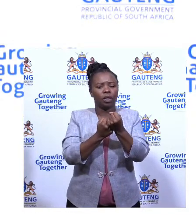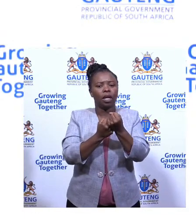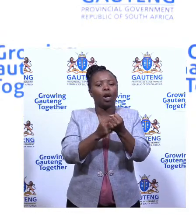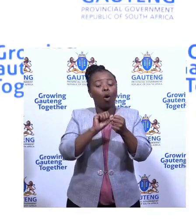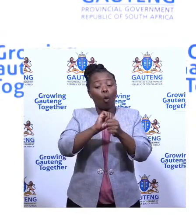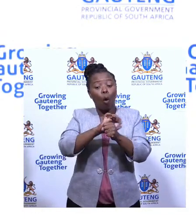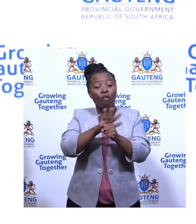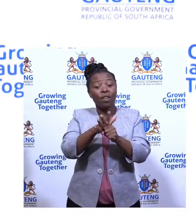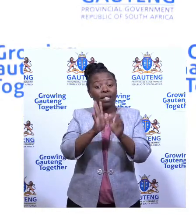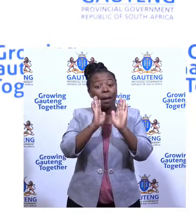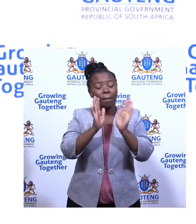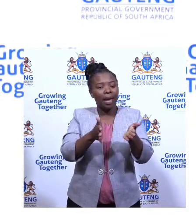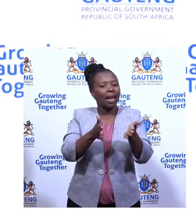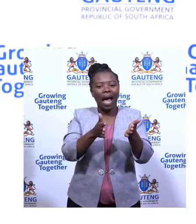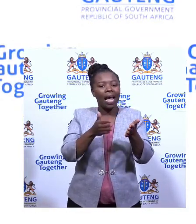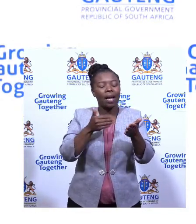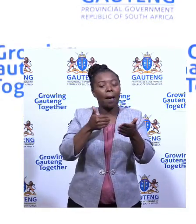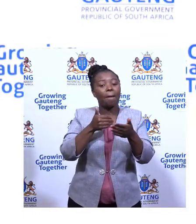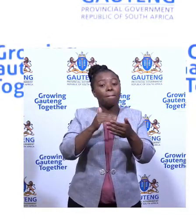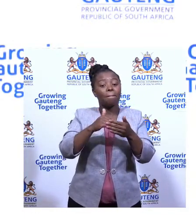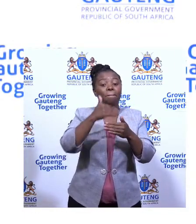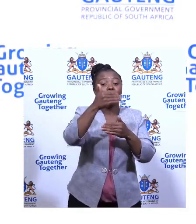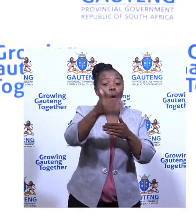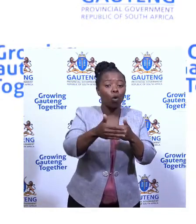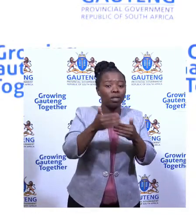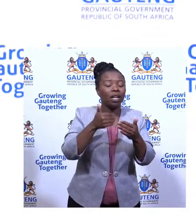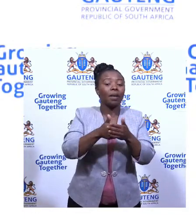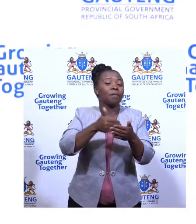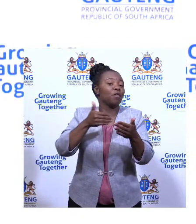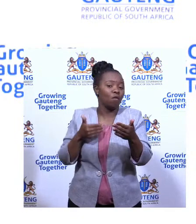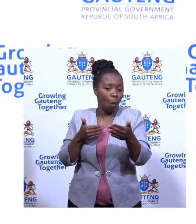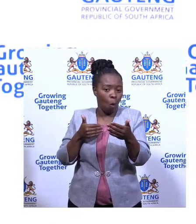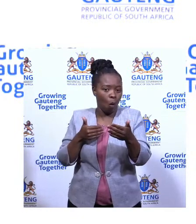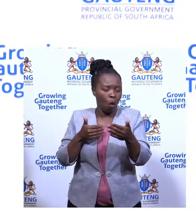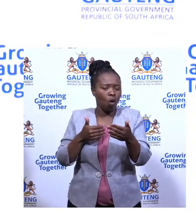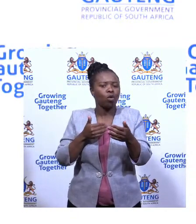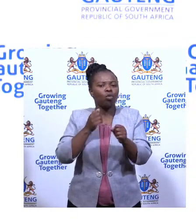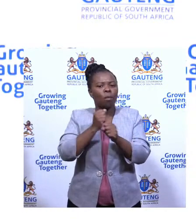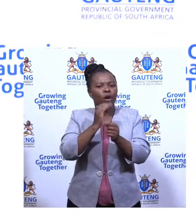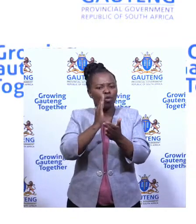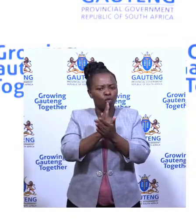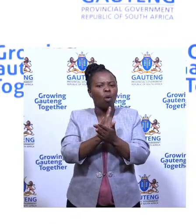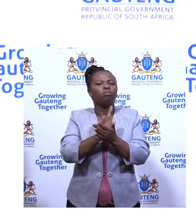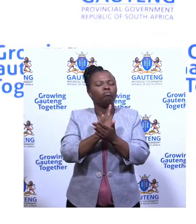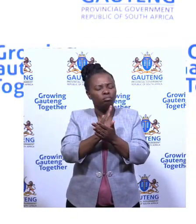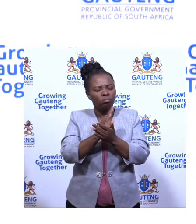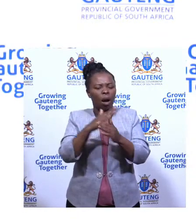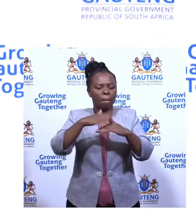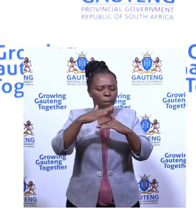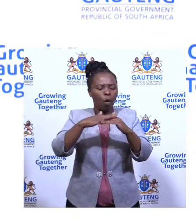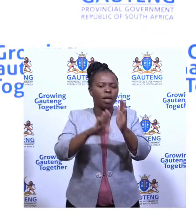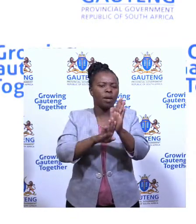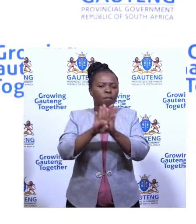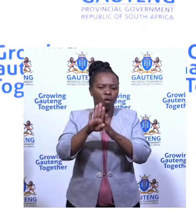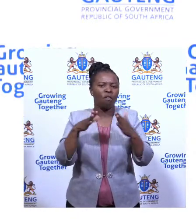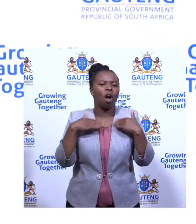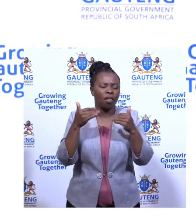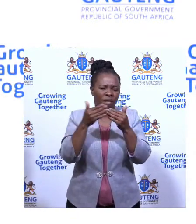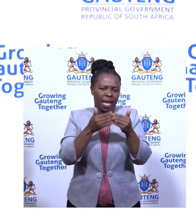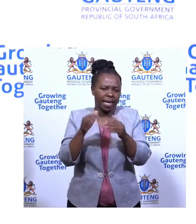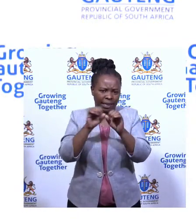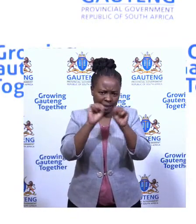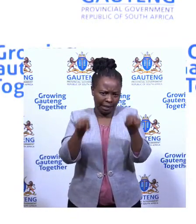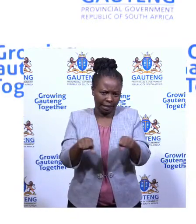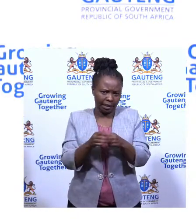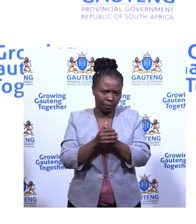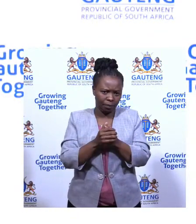to COVID now, post-COVID, to have a better, more improved healthcare system. And it is for that